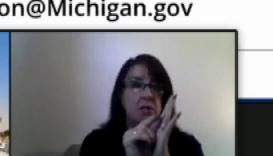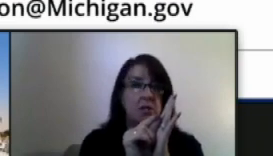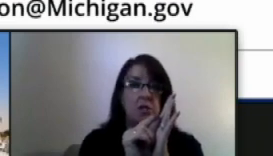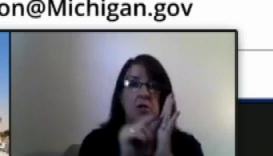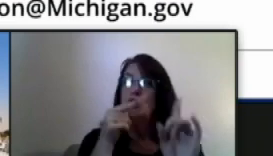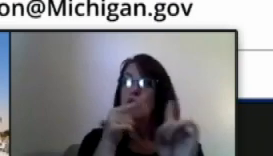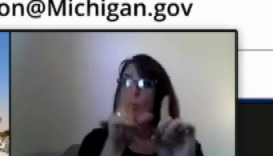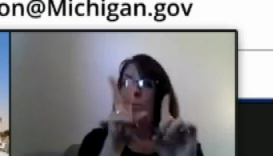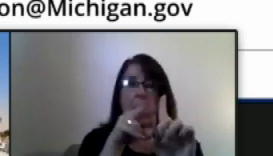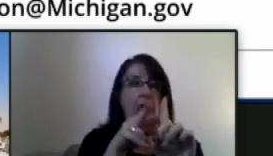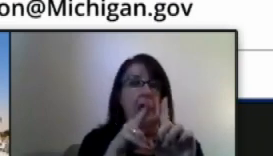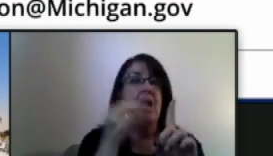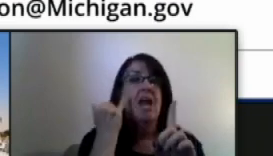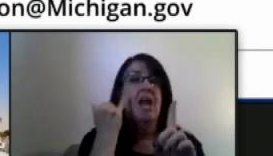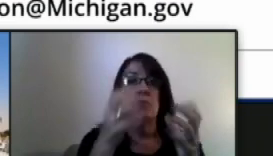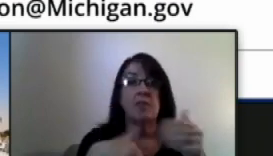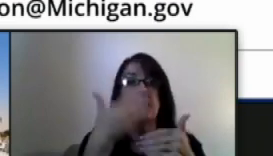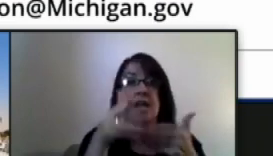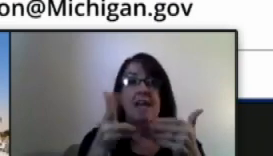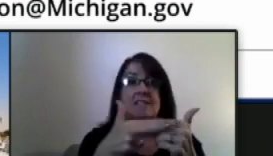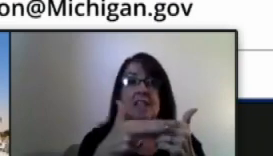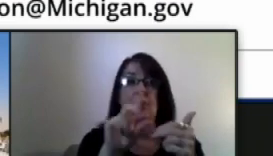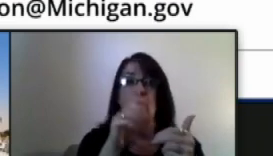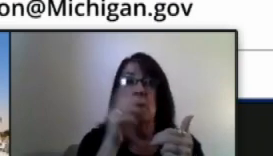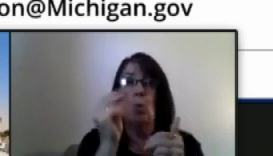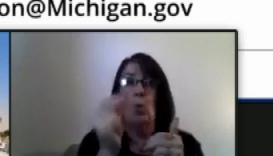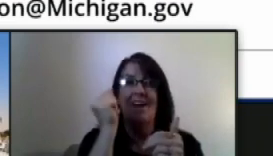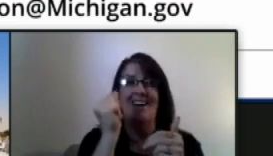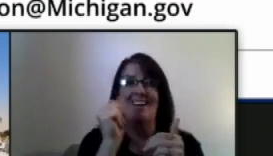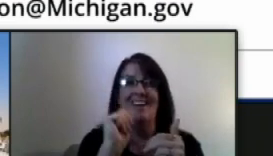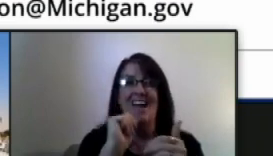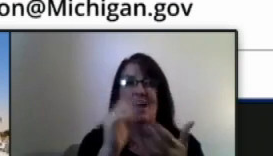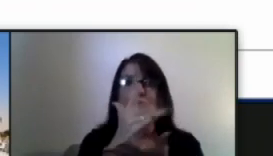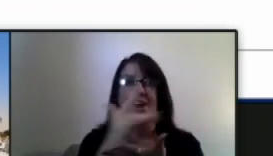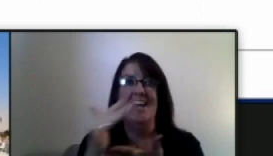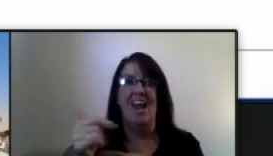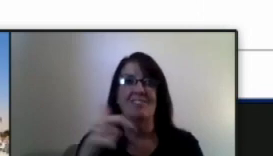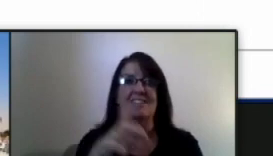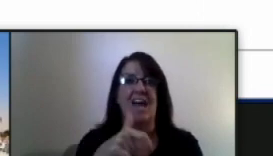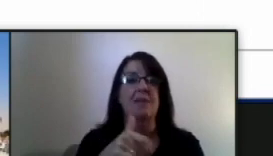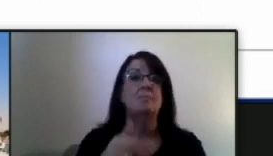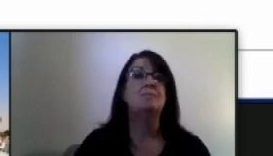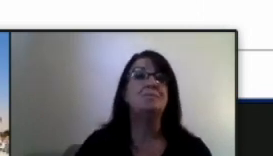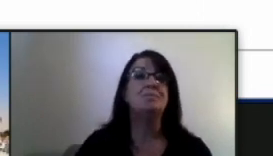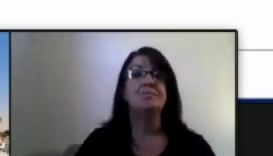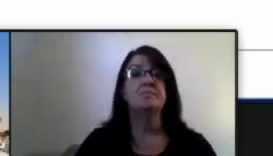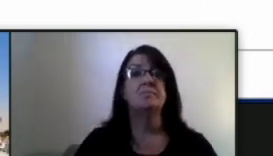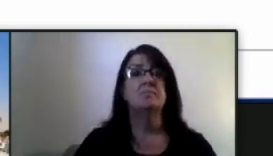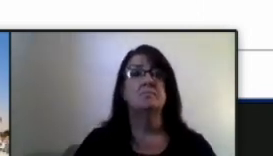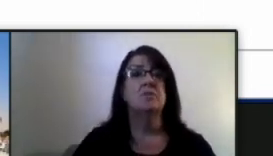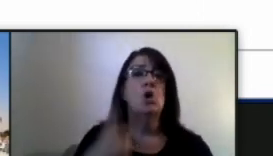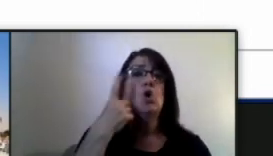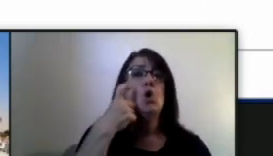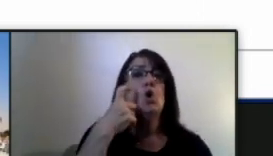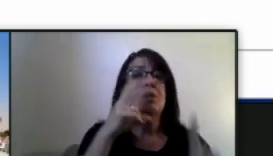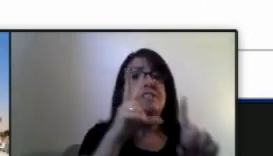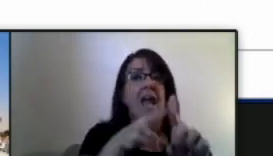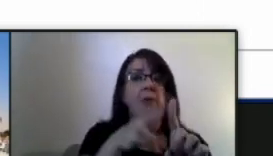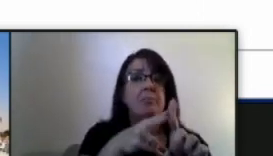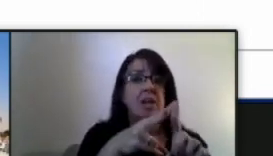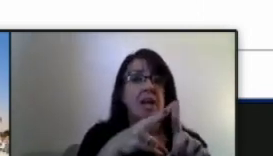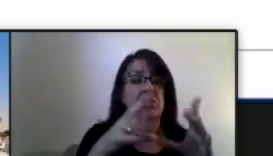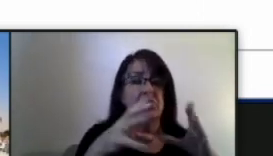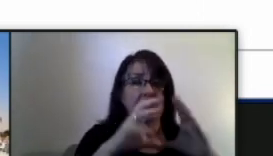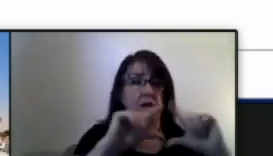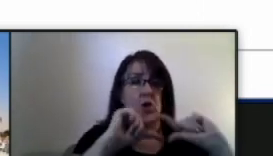apply. If you want to go to the next slide really quickly, I know I'm running out of time. But the current applicant pool is less diverse